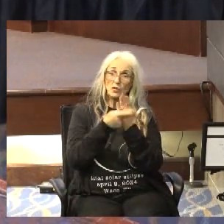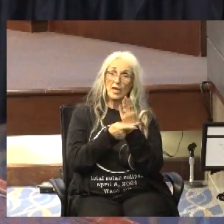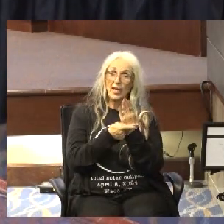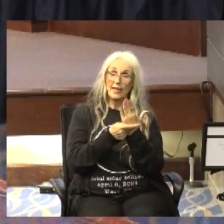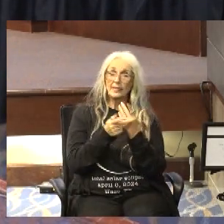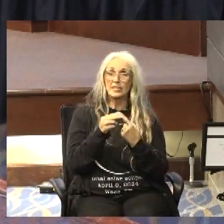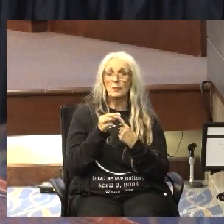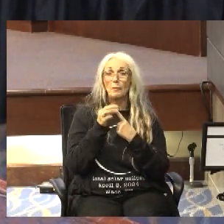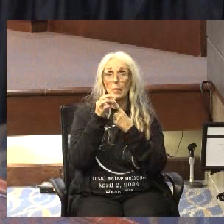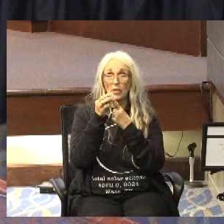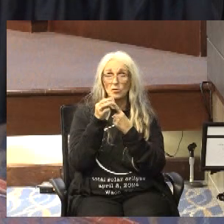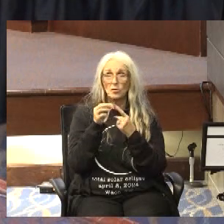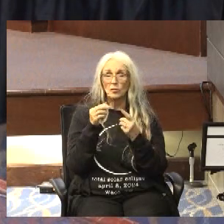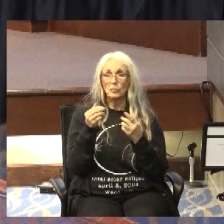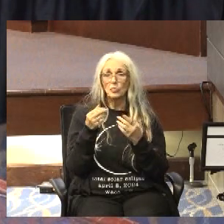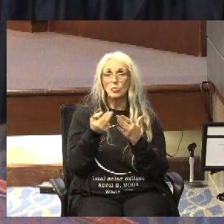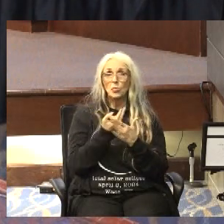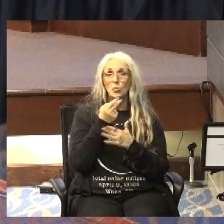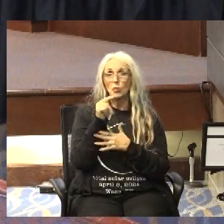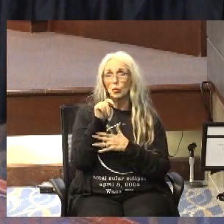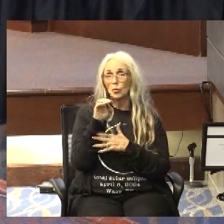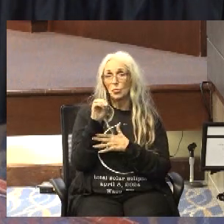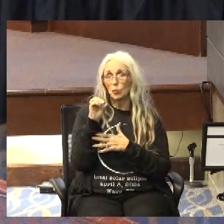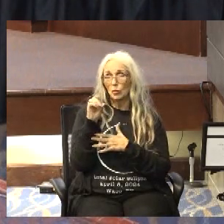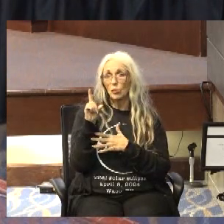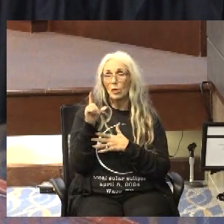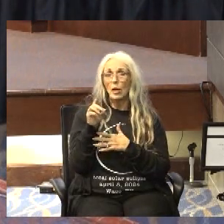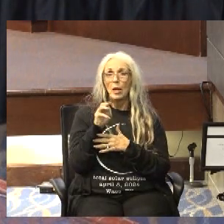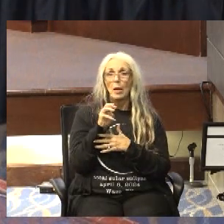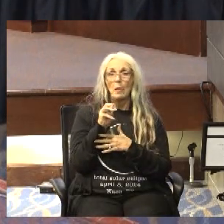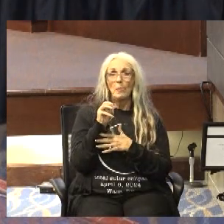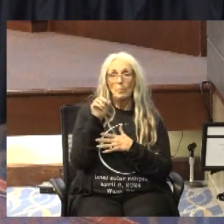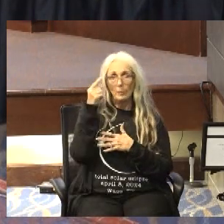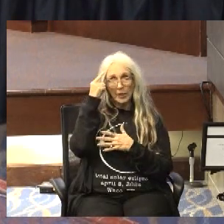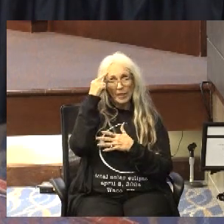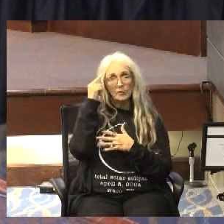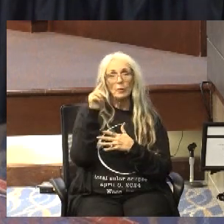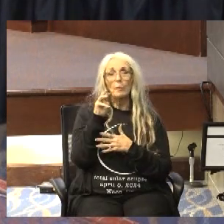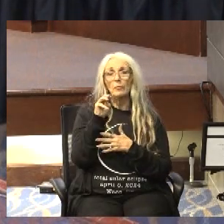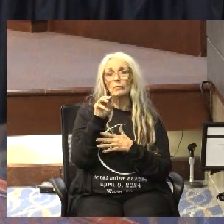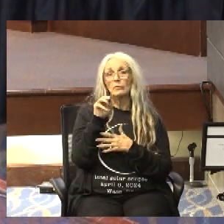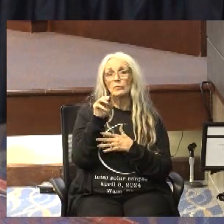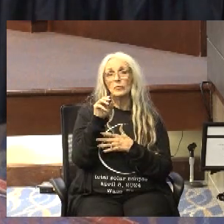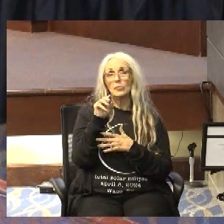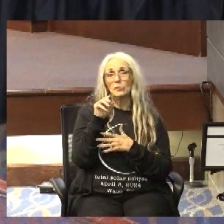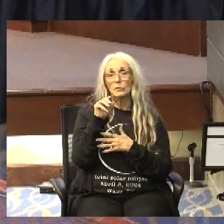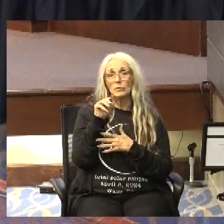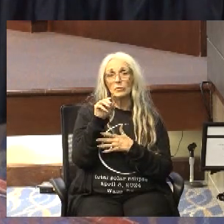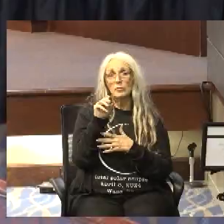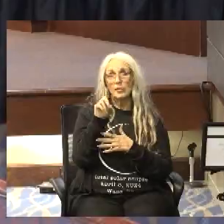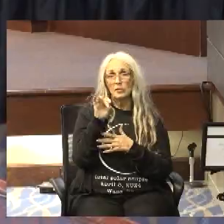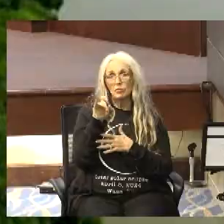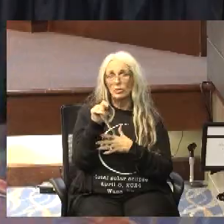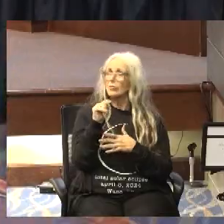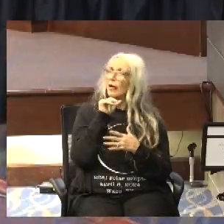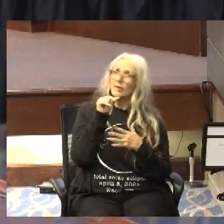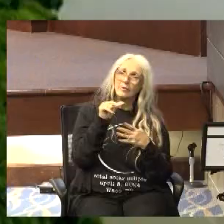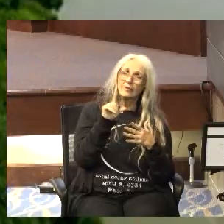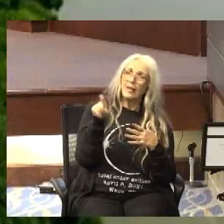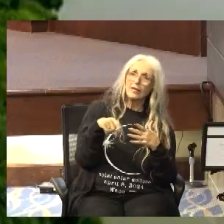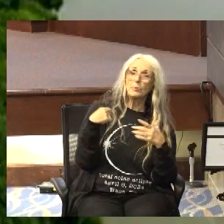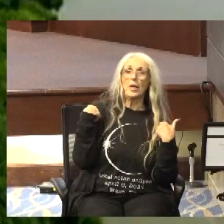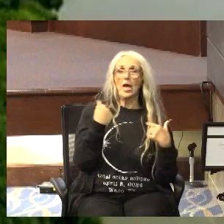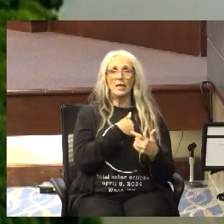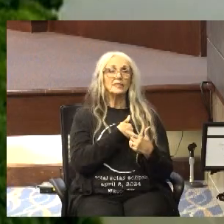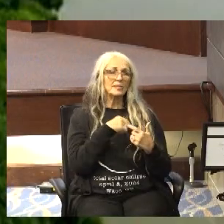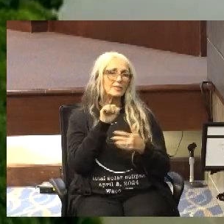particularly using a new tool called a municipal management district. It's not new to the state of Texas, but it is new to us. So at this point, I'm going